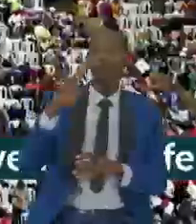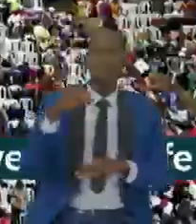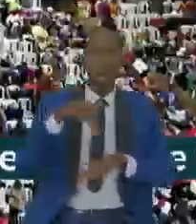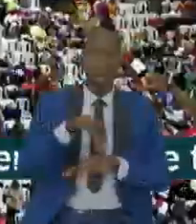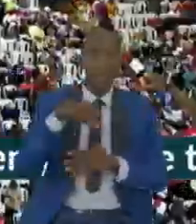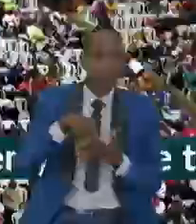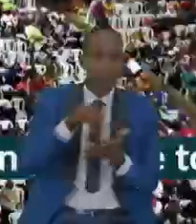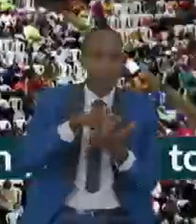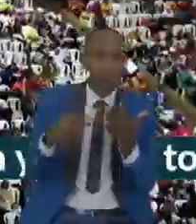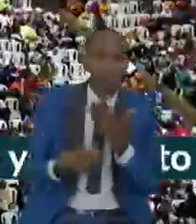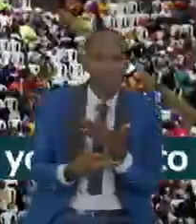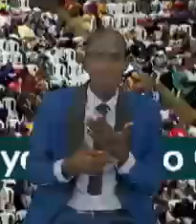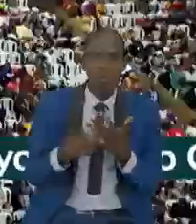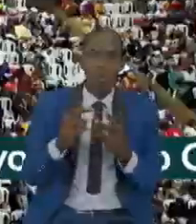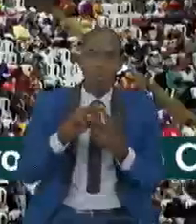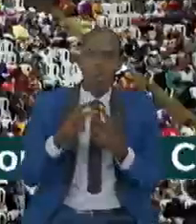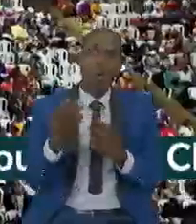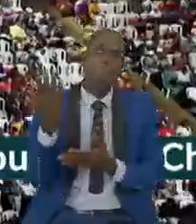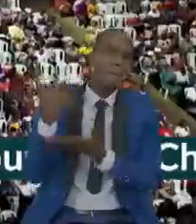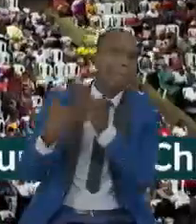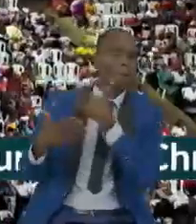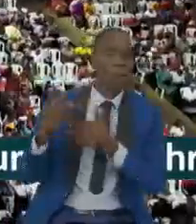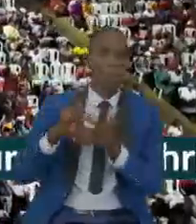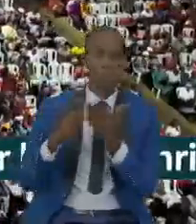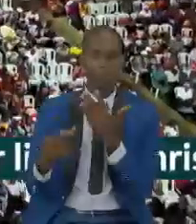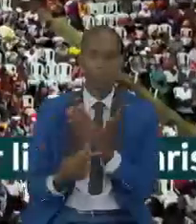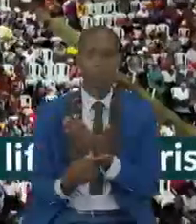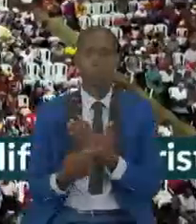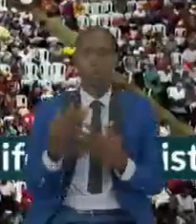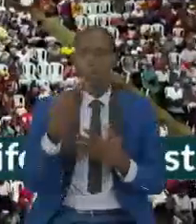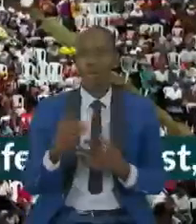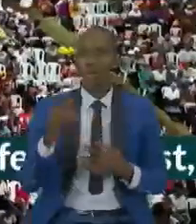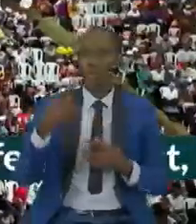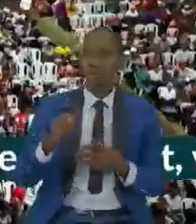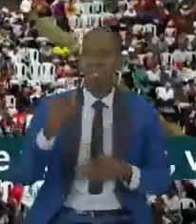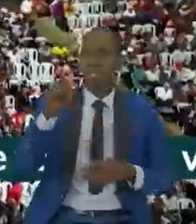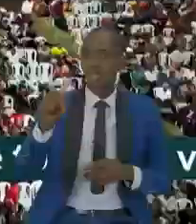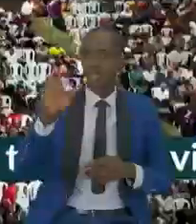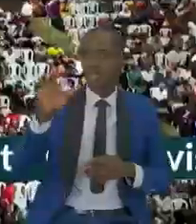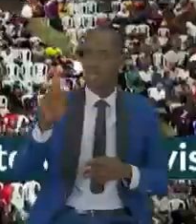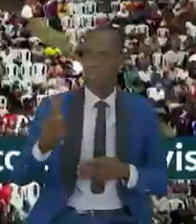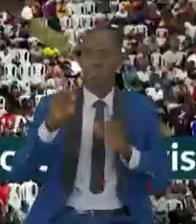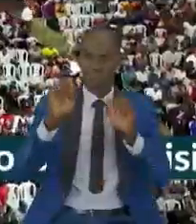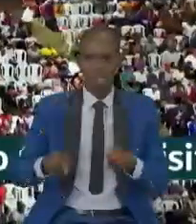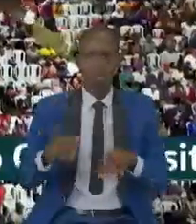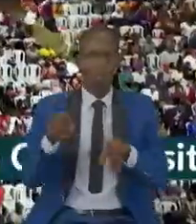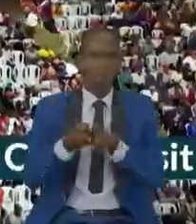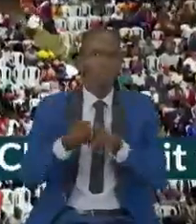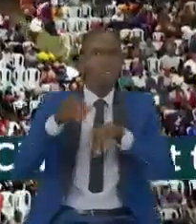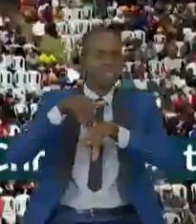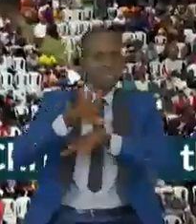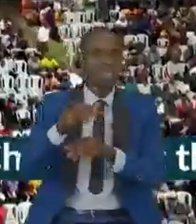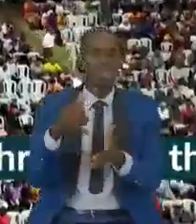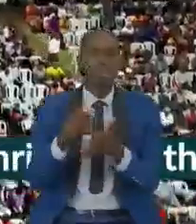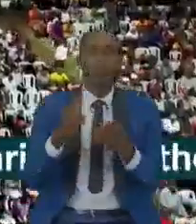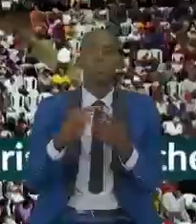all connected together. Please, you can send it via WhatsApp that is